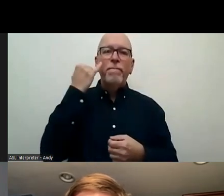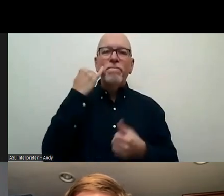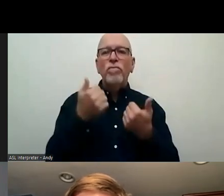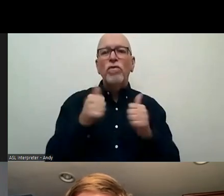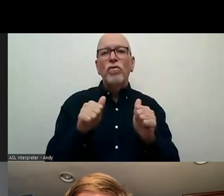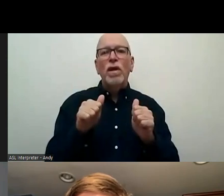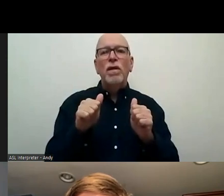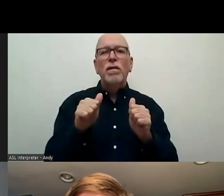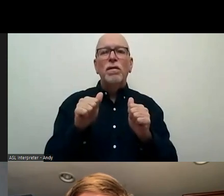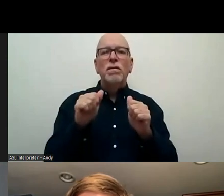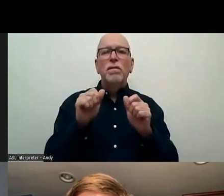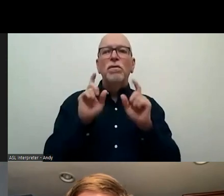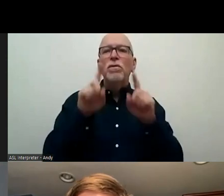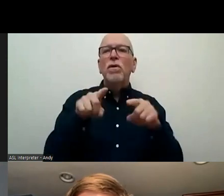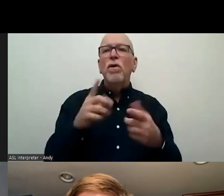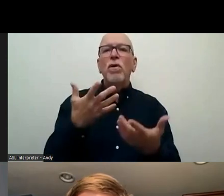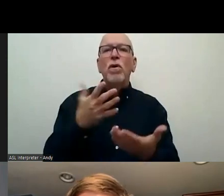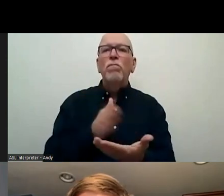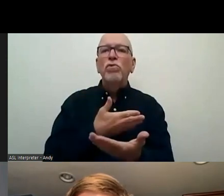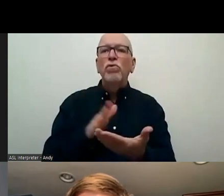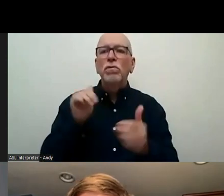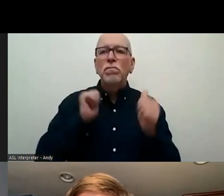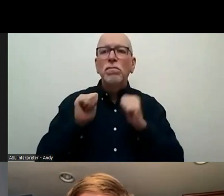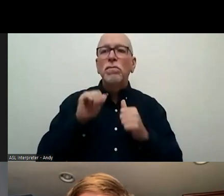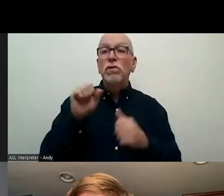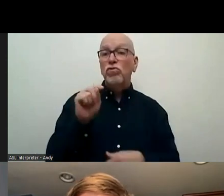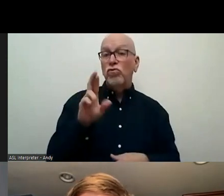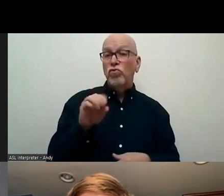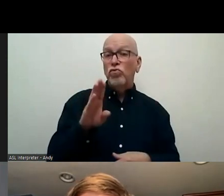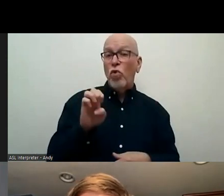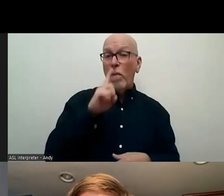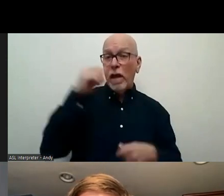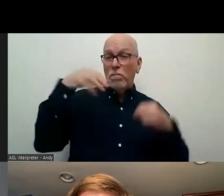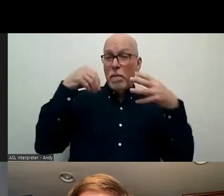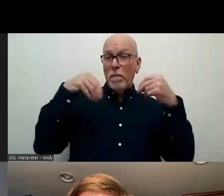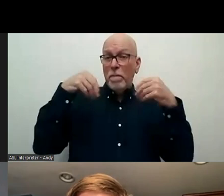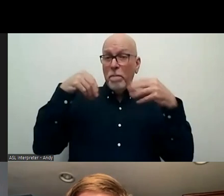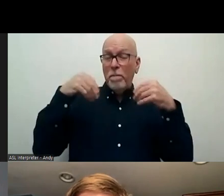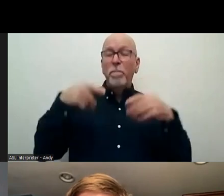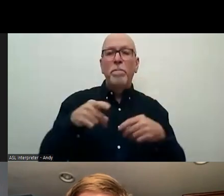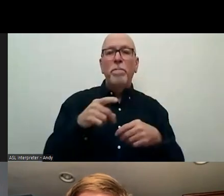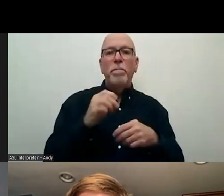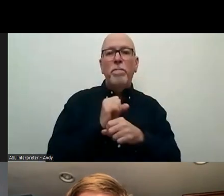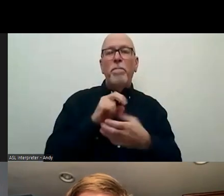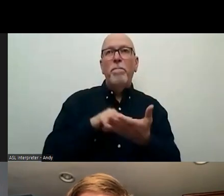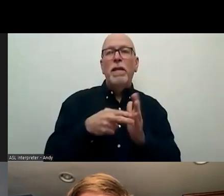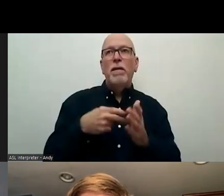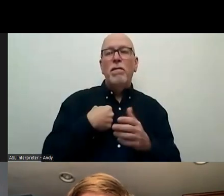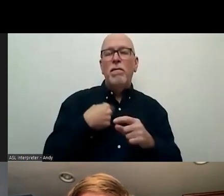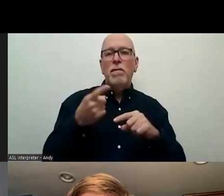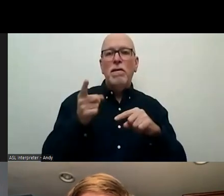go to a musical or something strobe lighting um makes it to where i can't